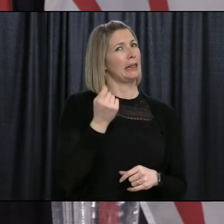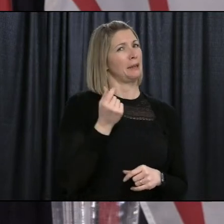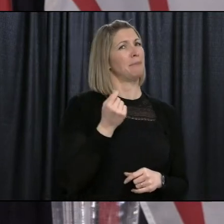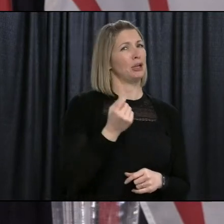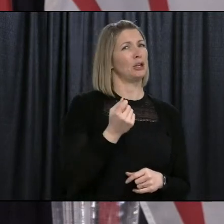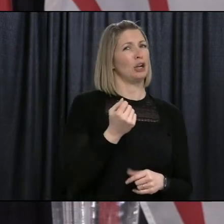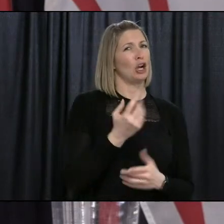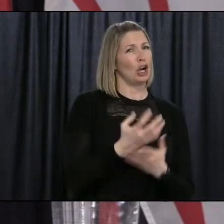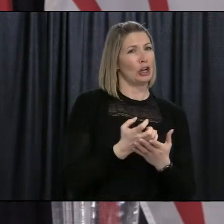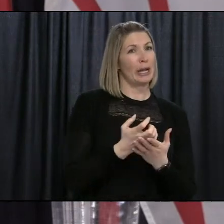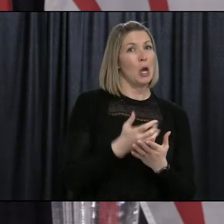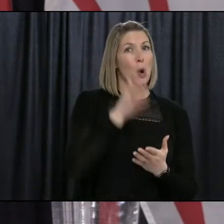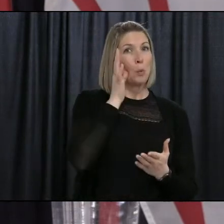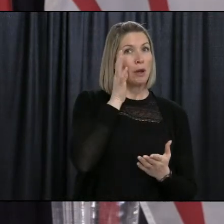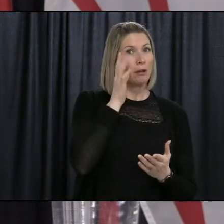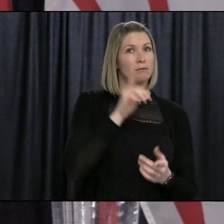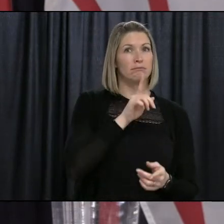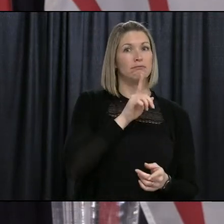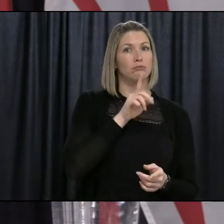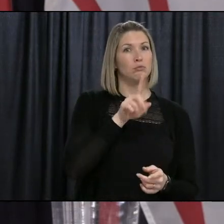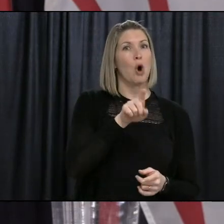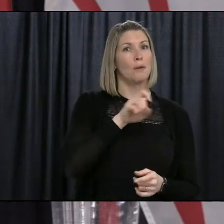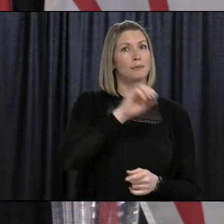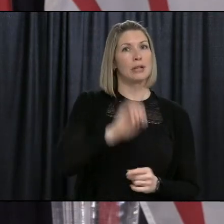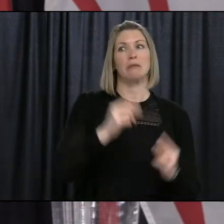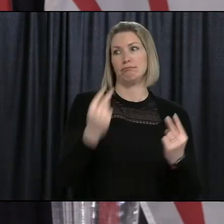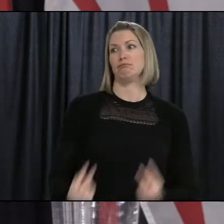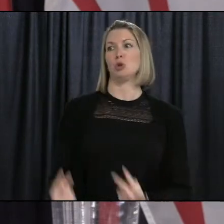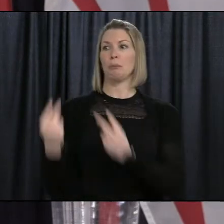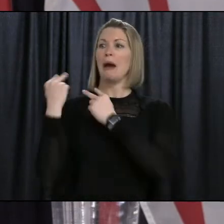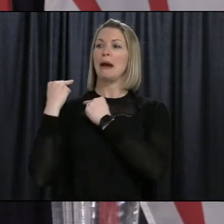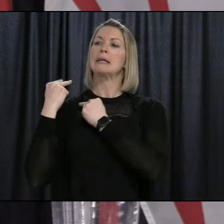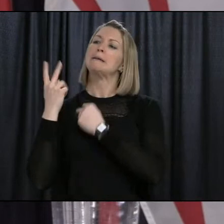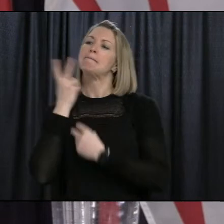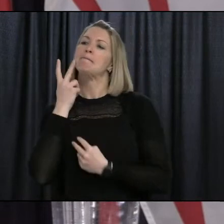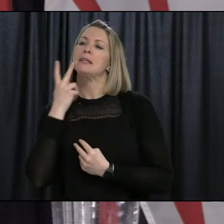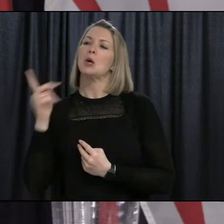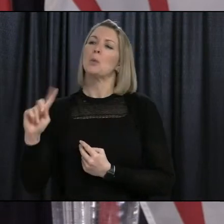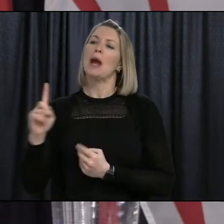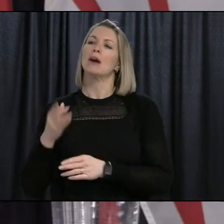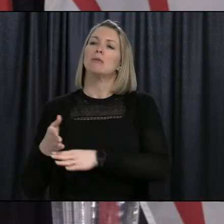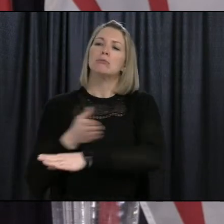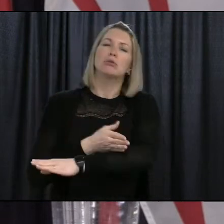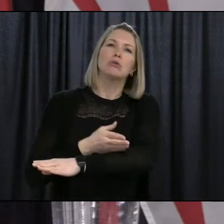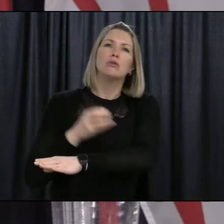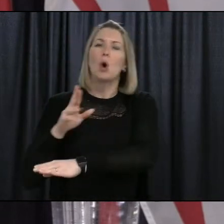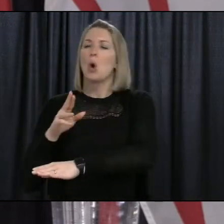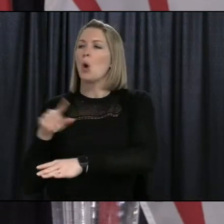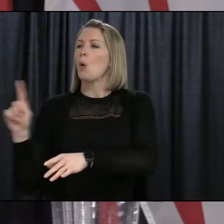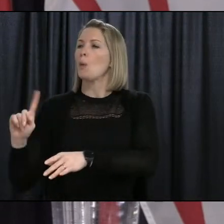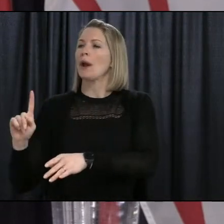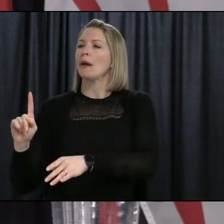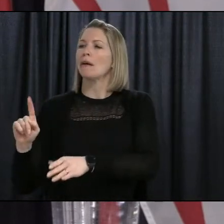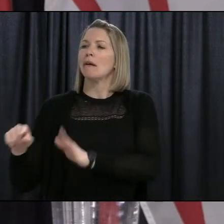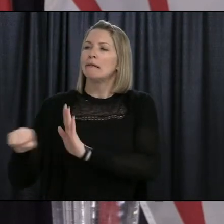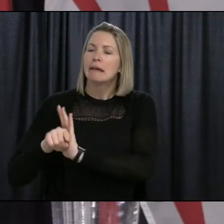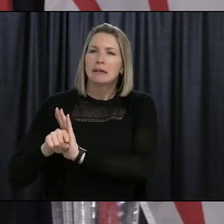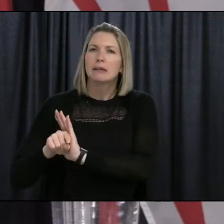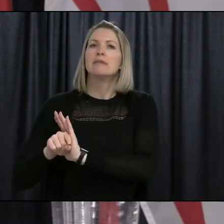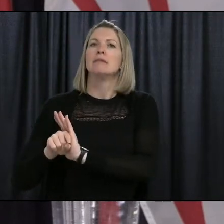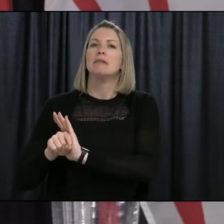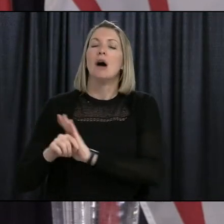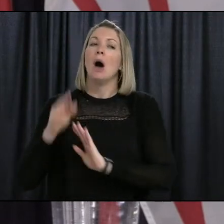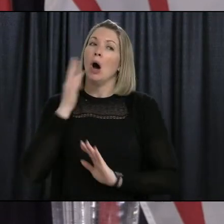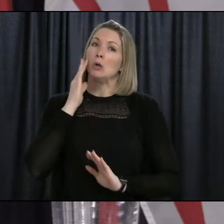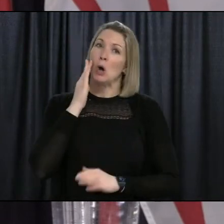and what was done right and what was done wrong. And some of those countries, though, that you refer to don't have the vast geography as Canada, and there's